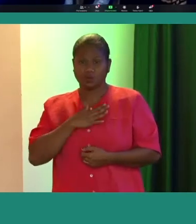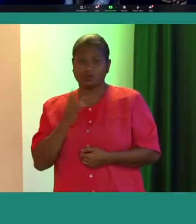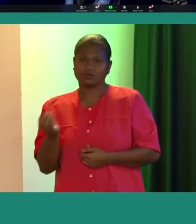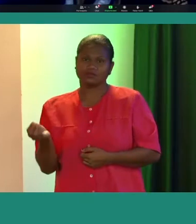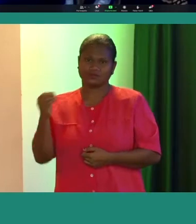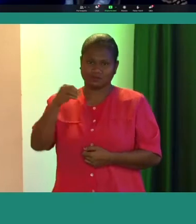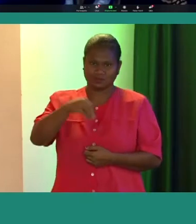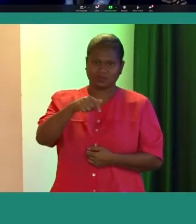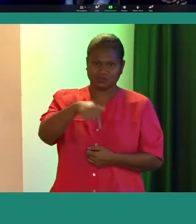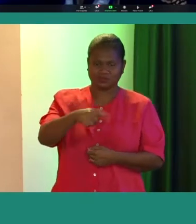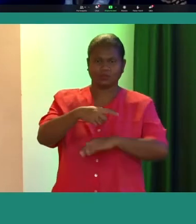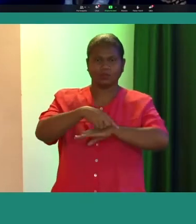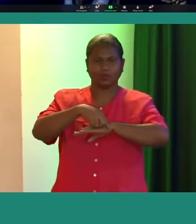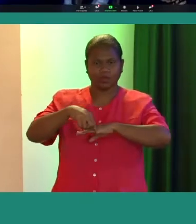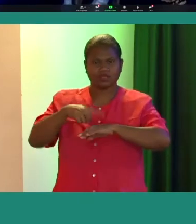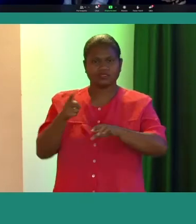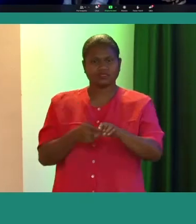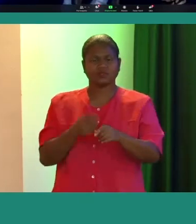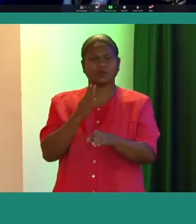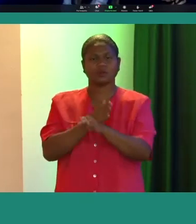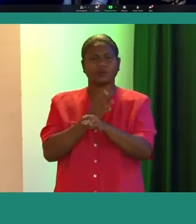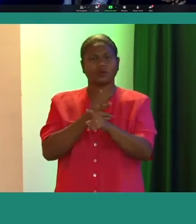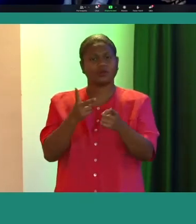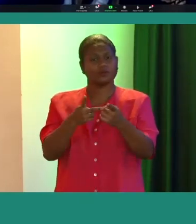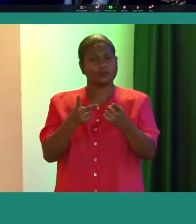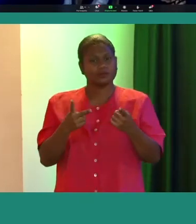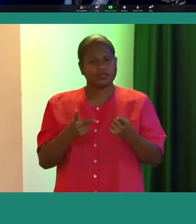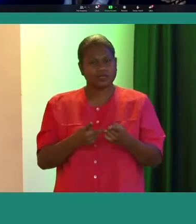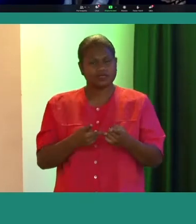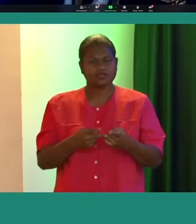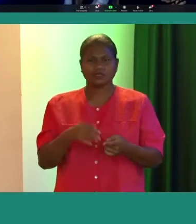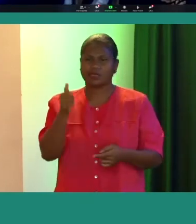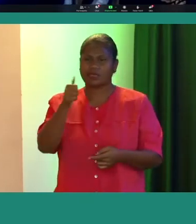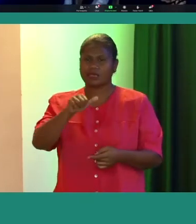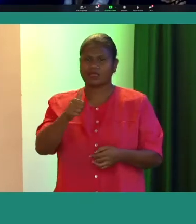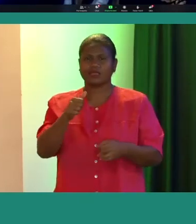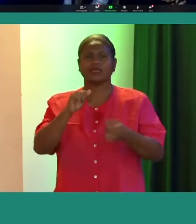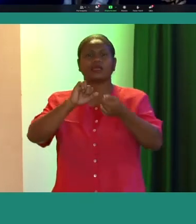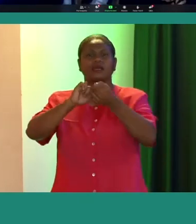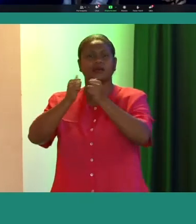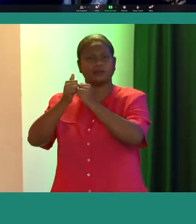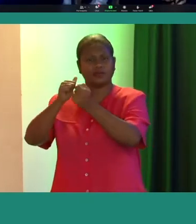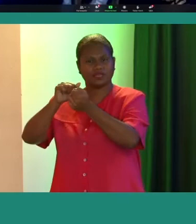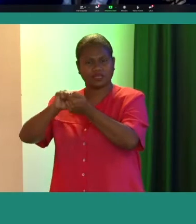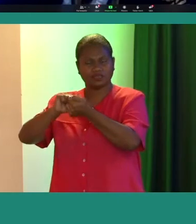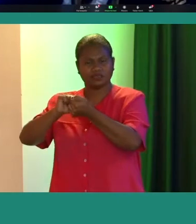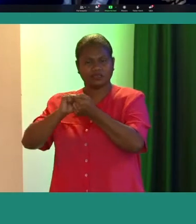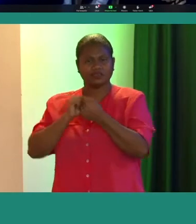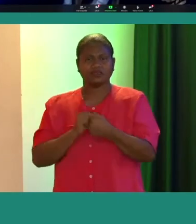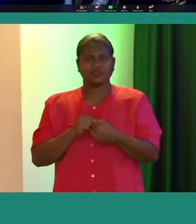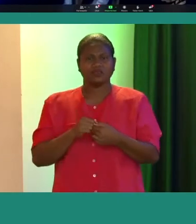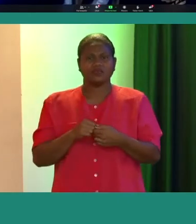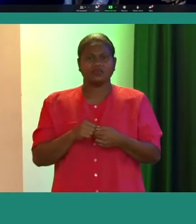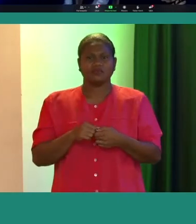the GESI policies. So are there any companies in particular where are nationally owned,